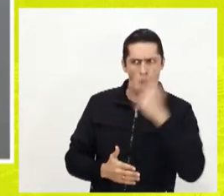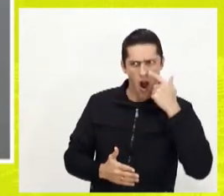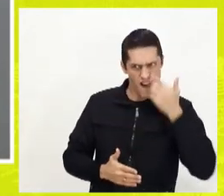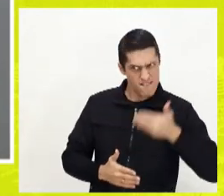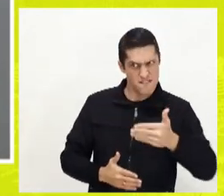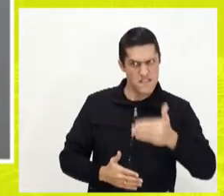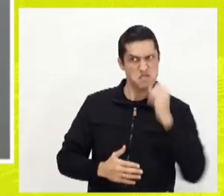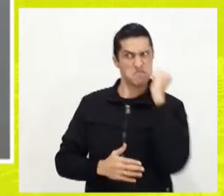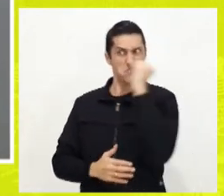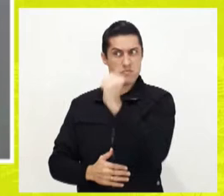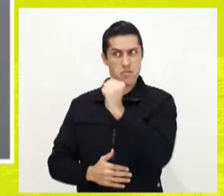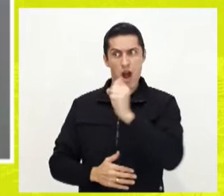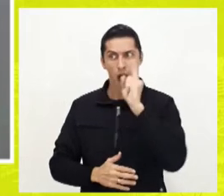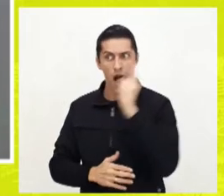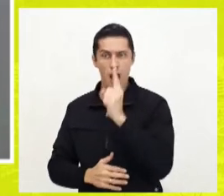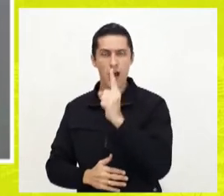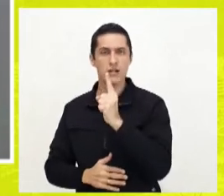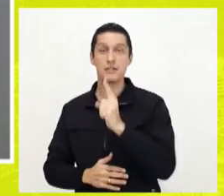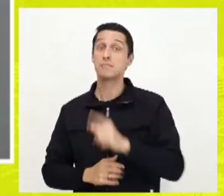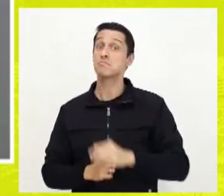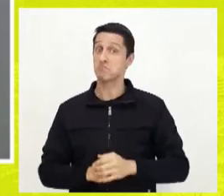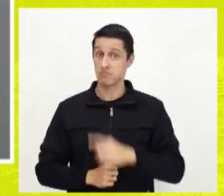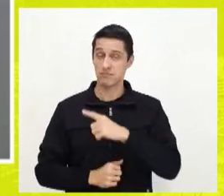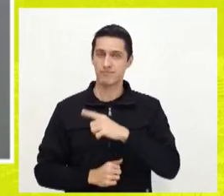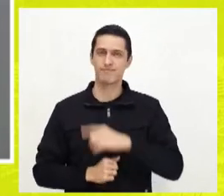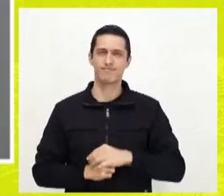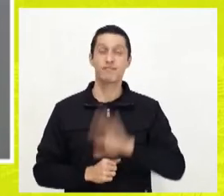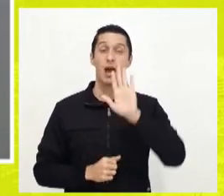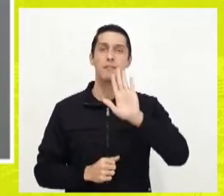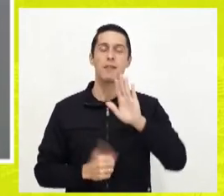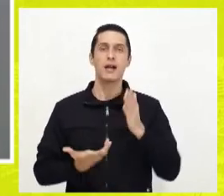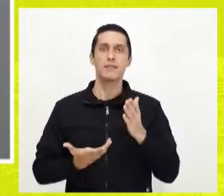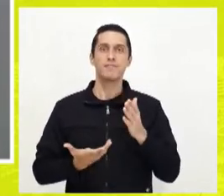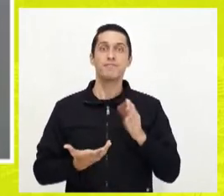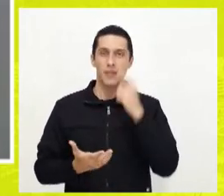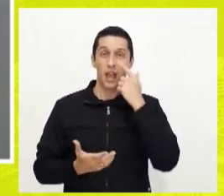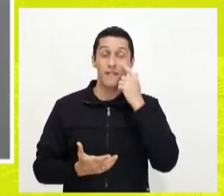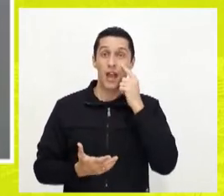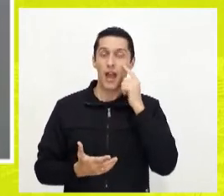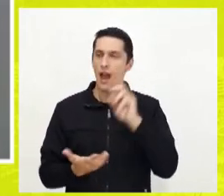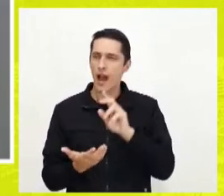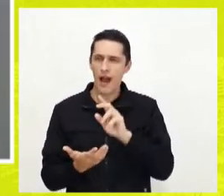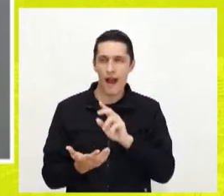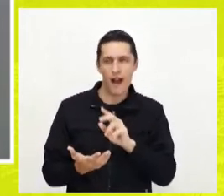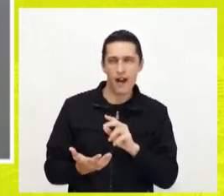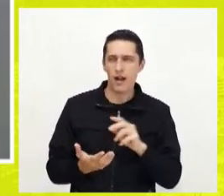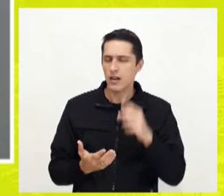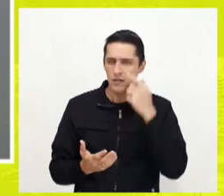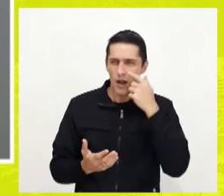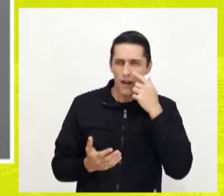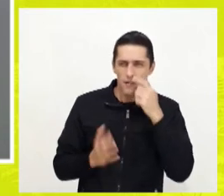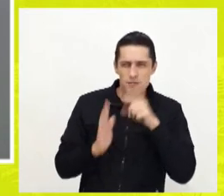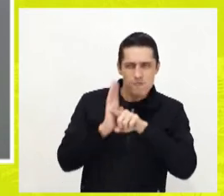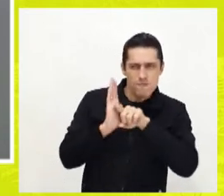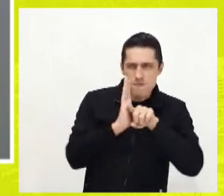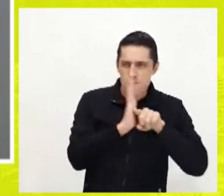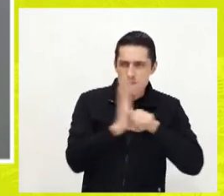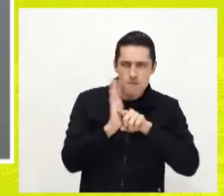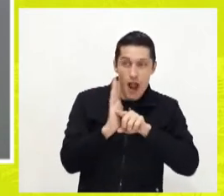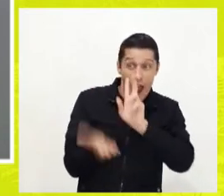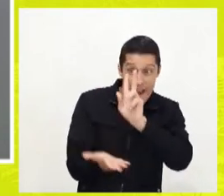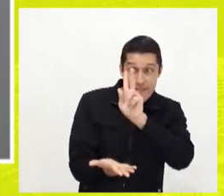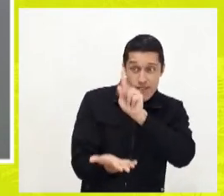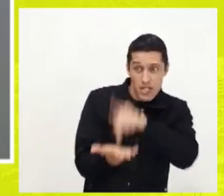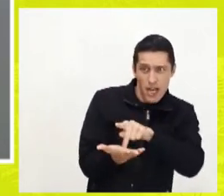said collaboration is the most beautiful thing that fact-checking taught me we understand when we get